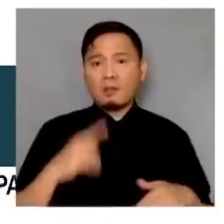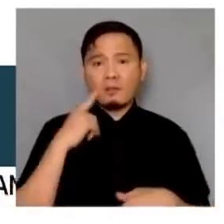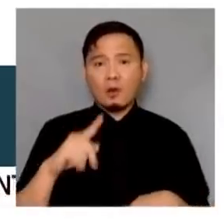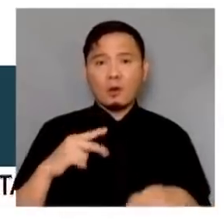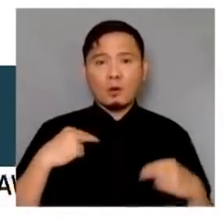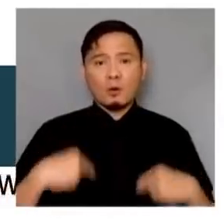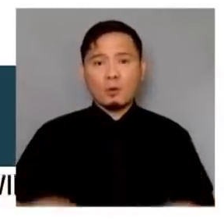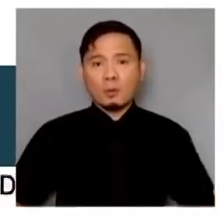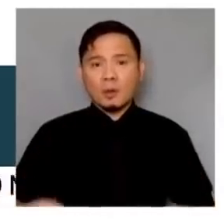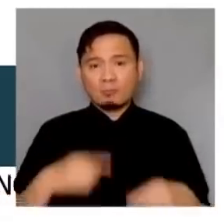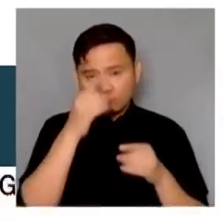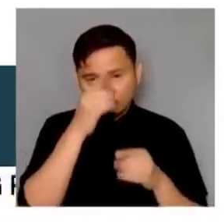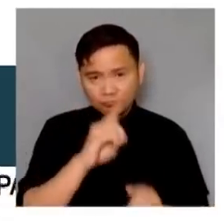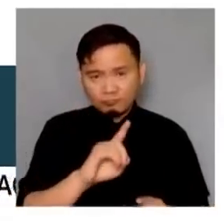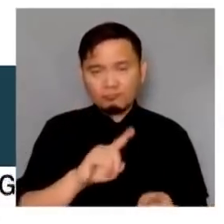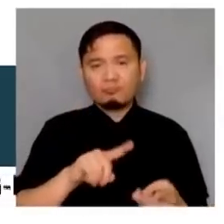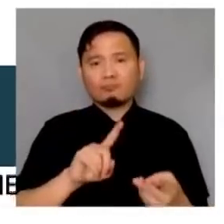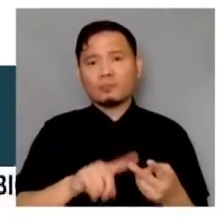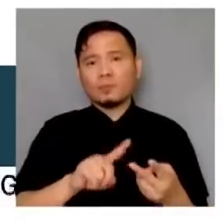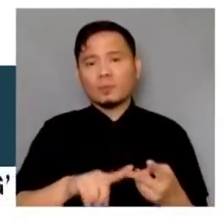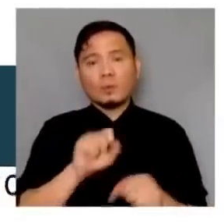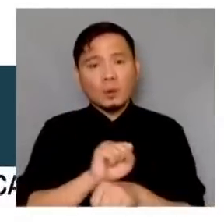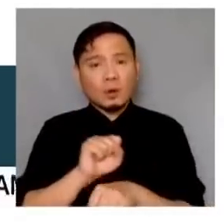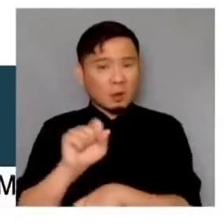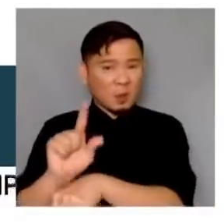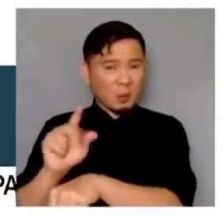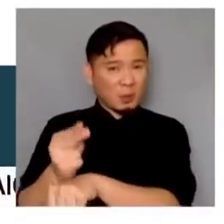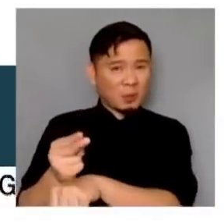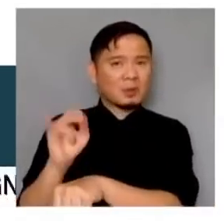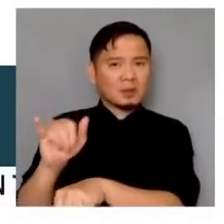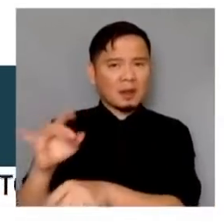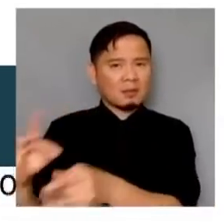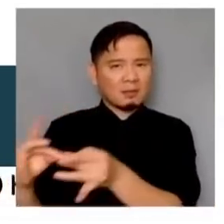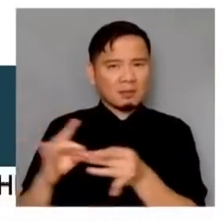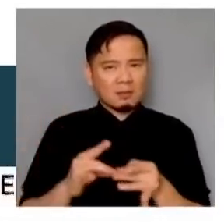dignity, then siyempre trabaho, human dignity din po yan.